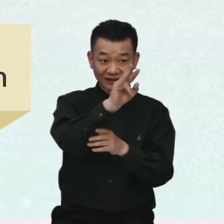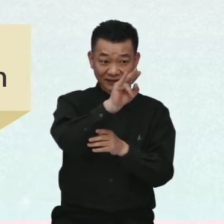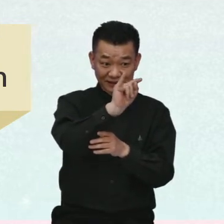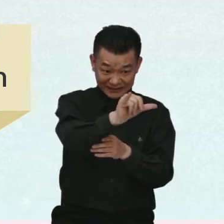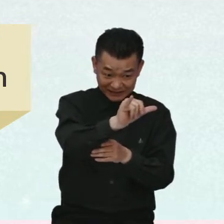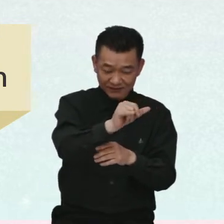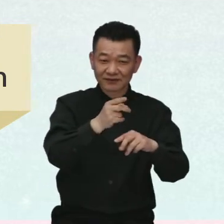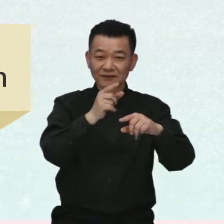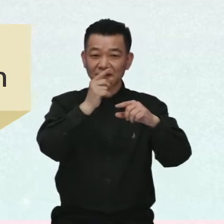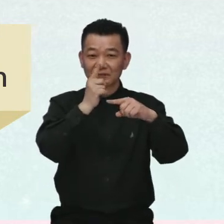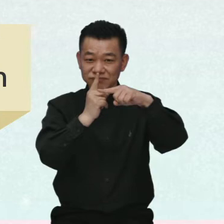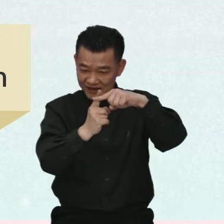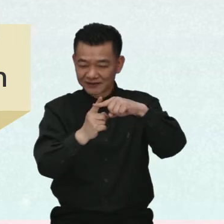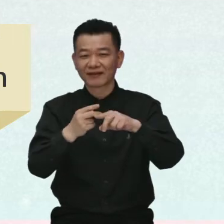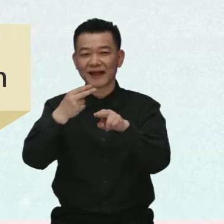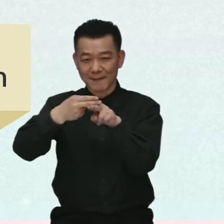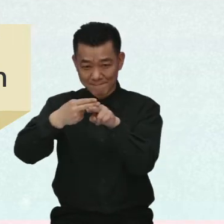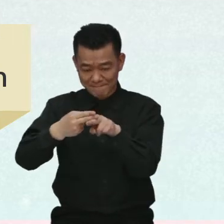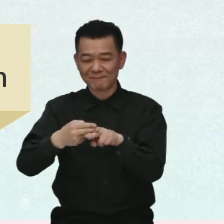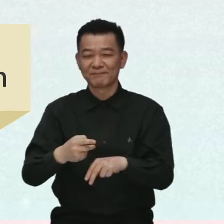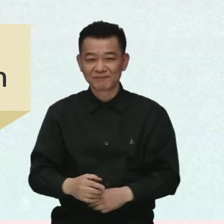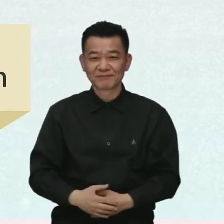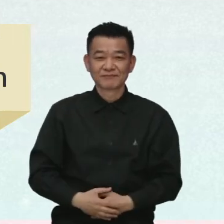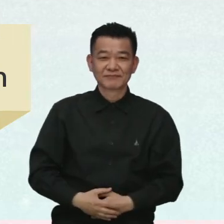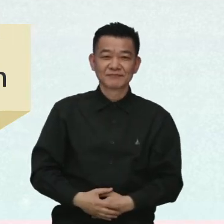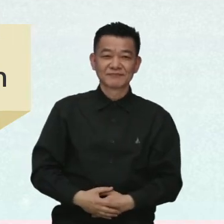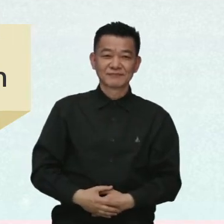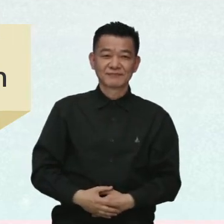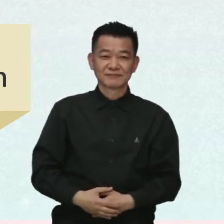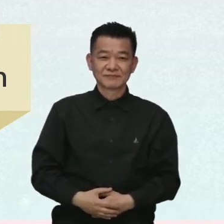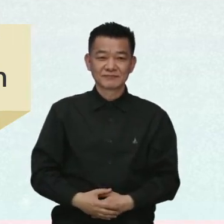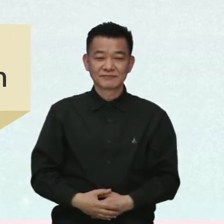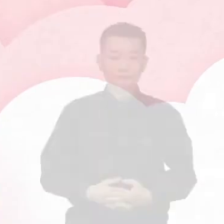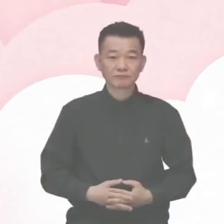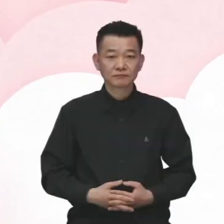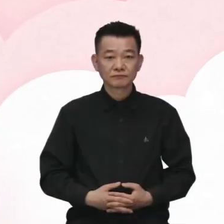The answers are nationality and name.